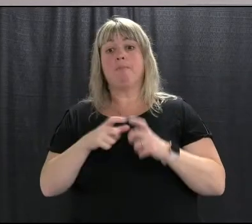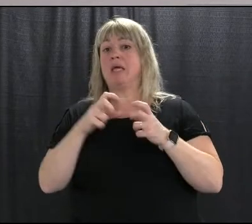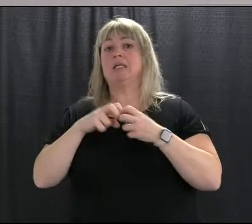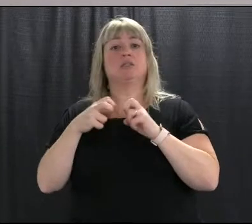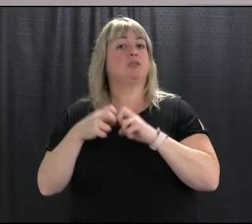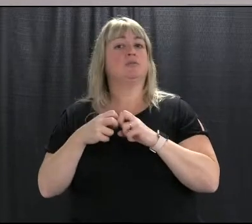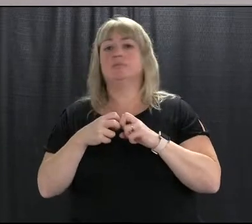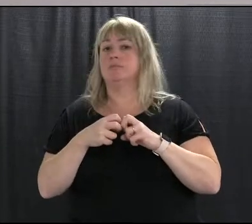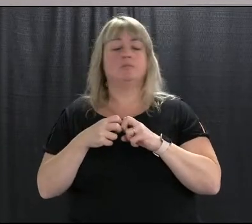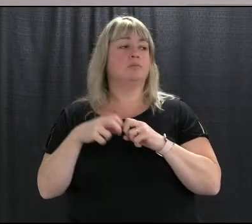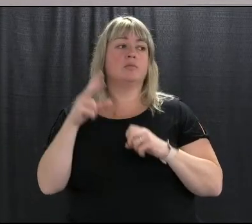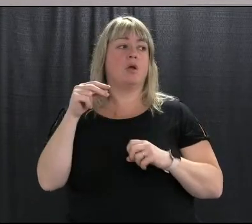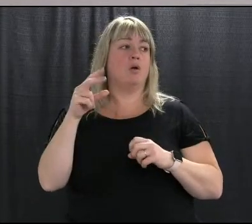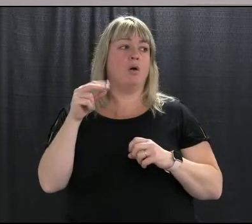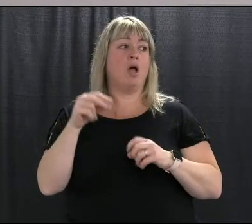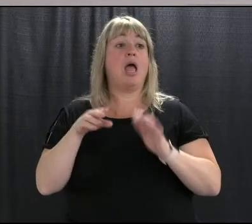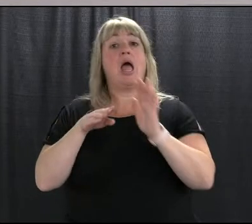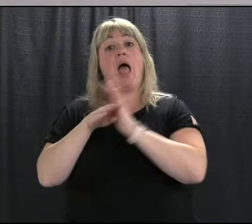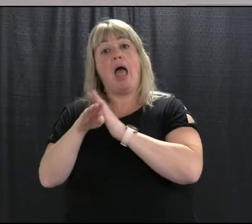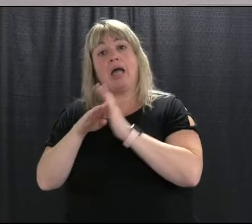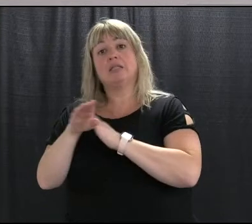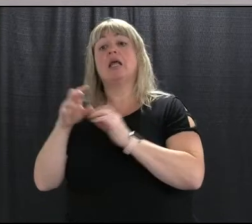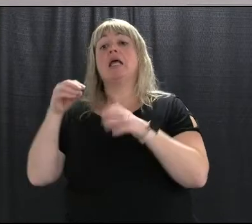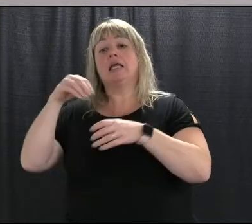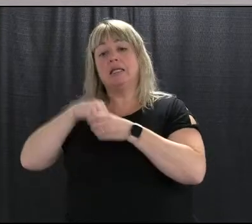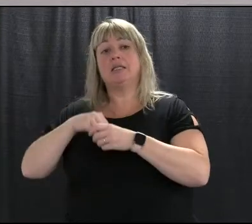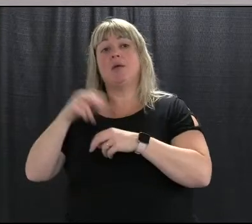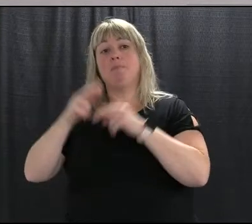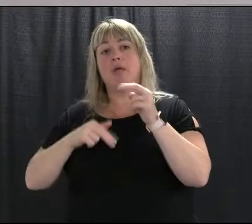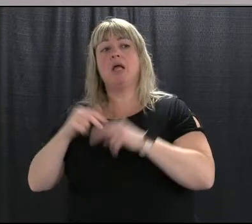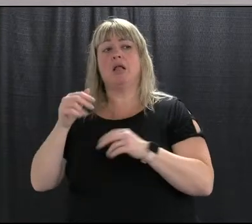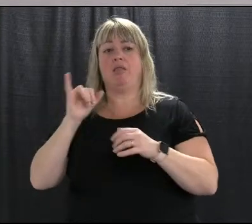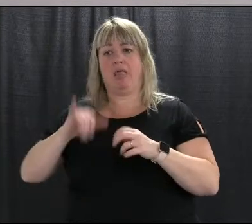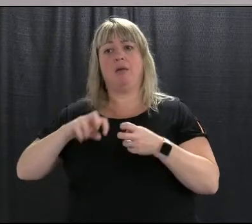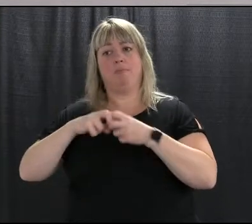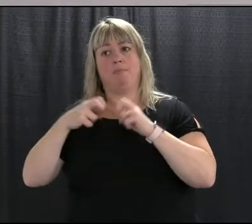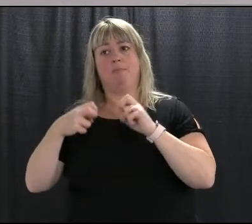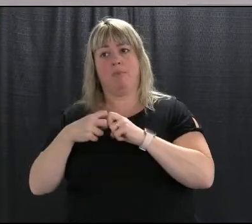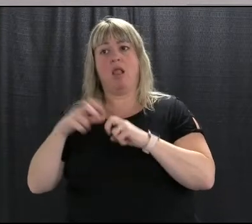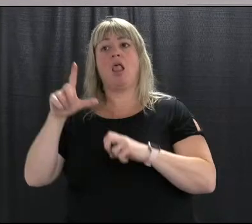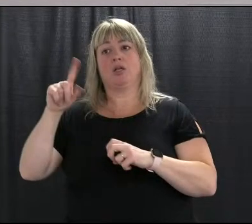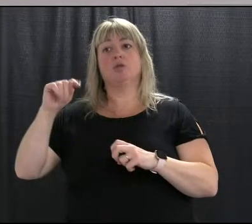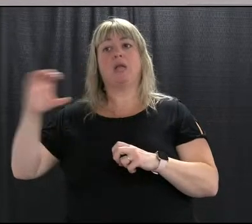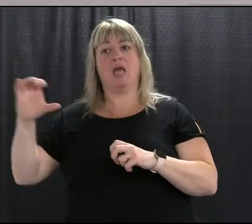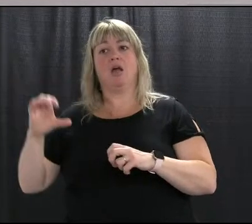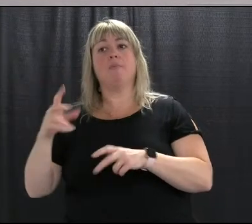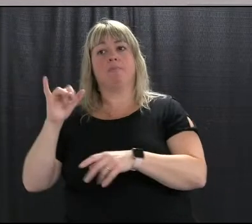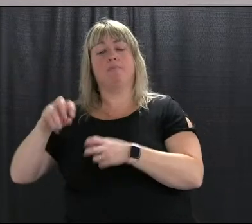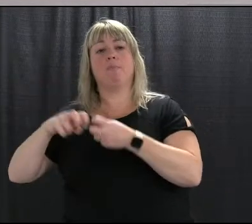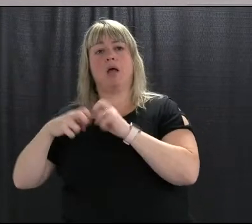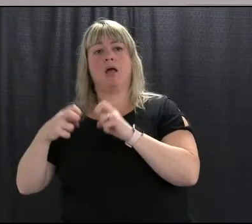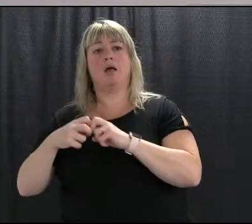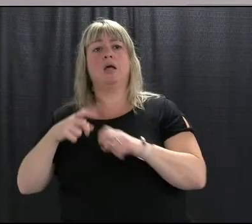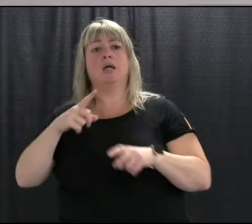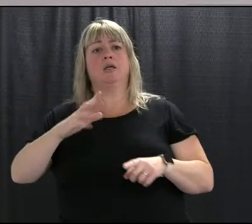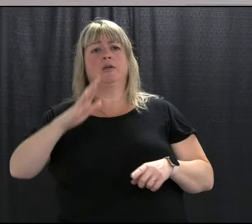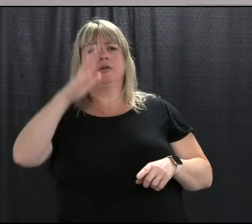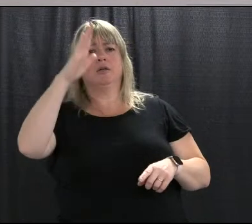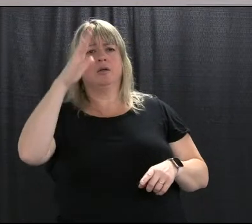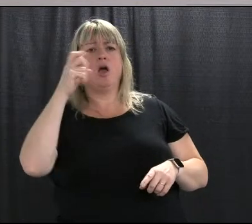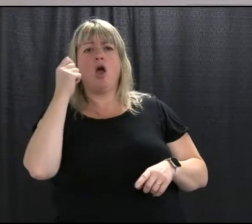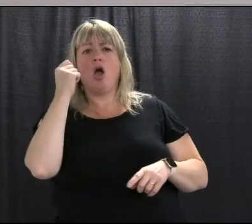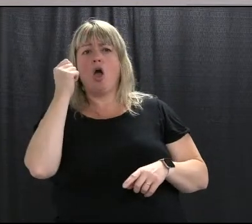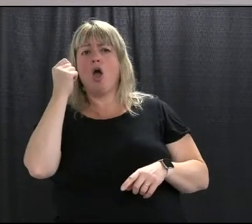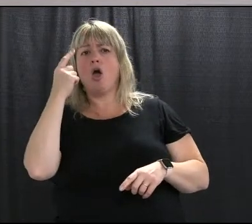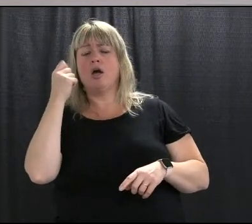care facilities that's the problem. We learned in the tech briefing that there's a number can't really be attributed to the size